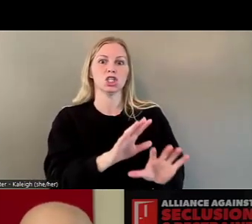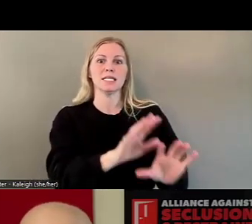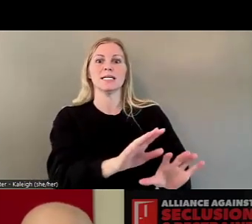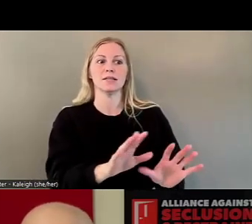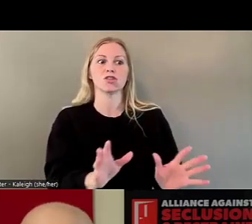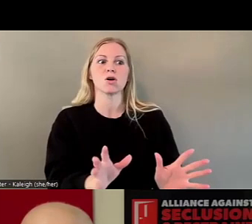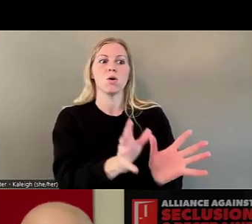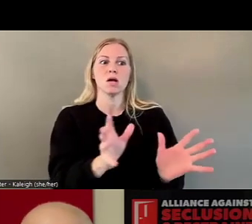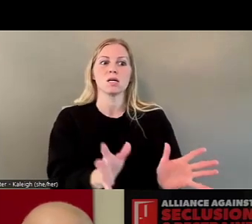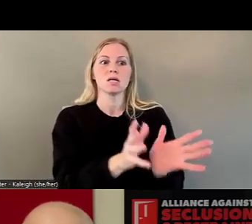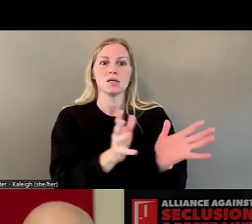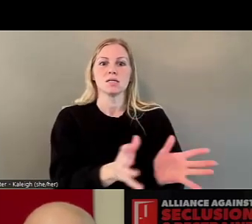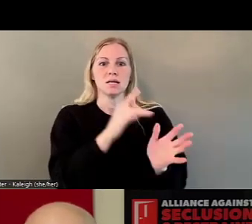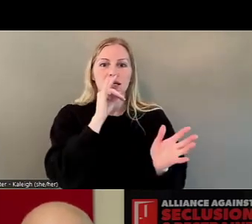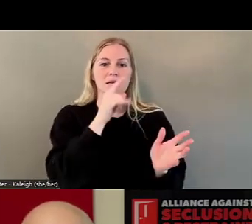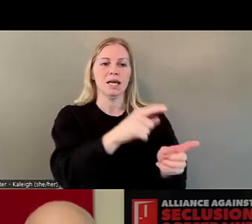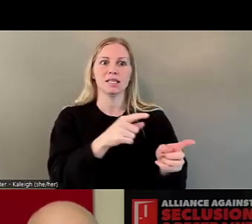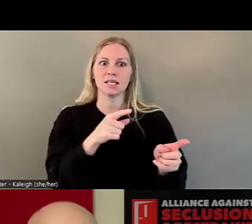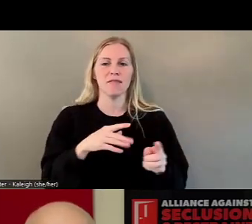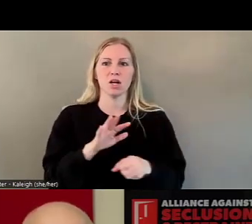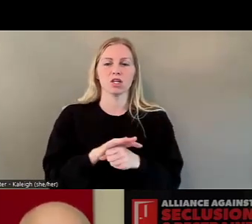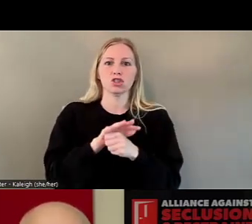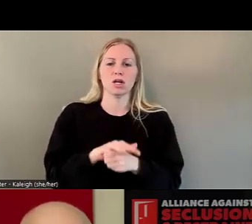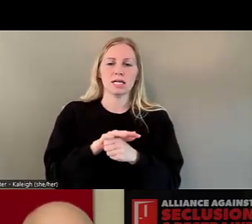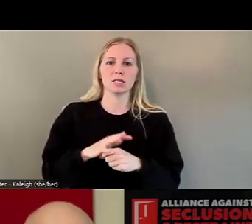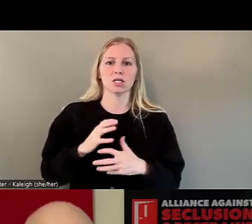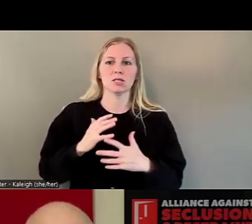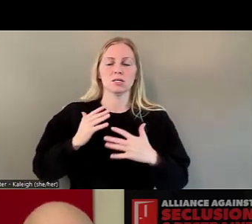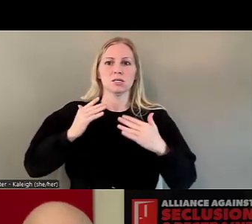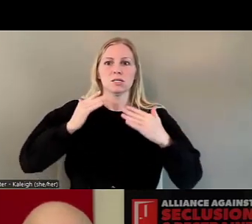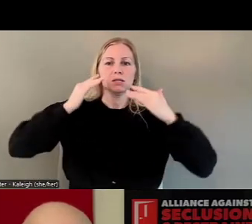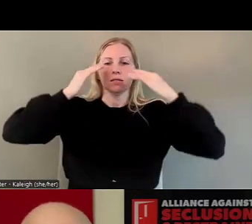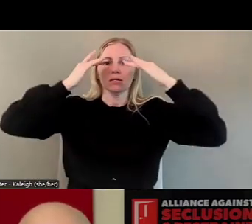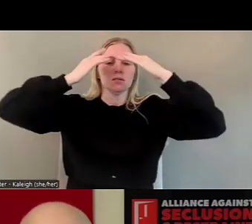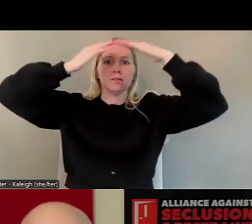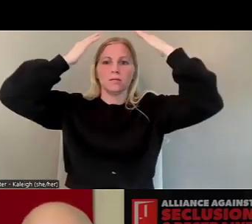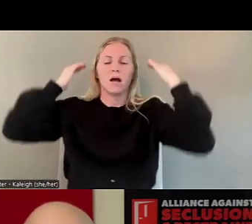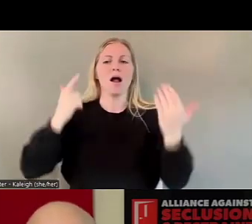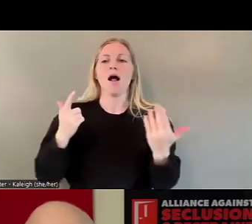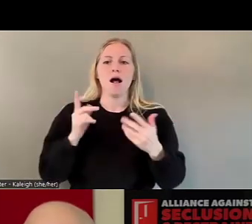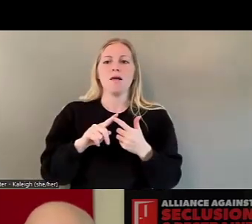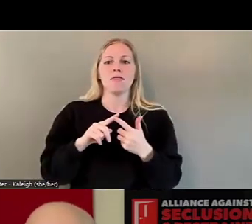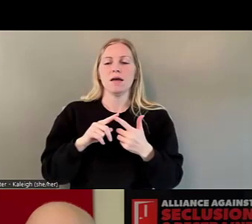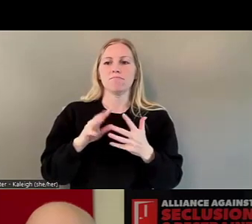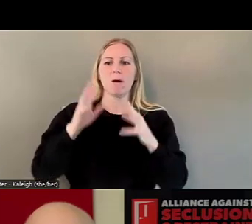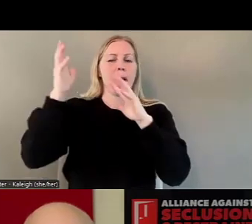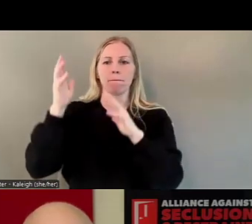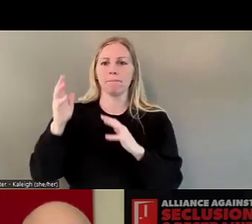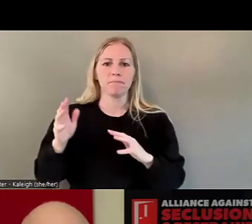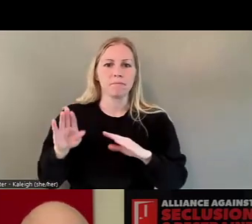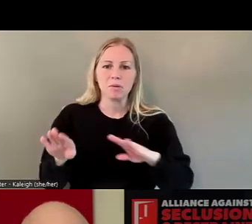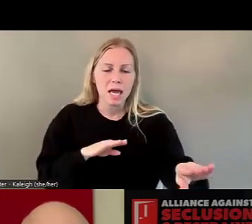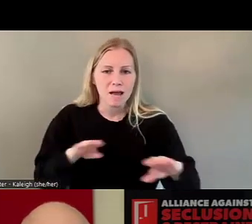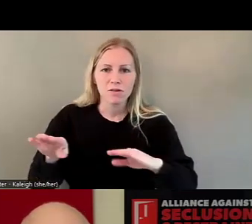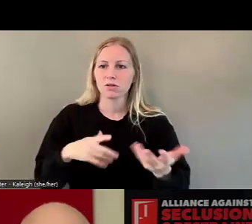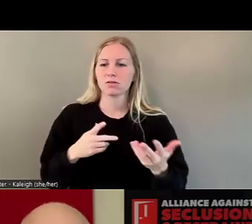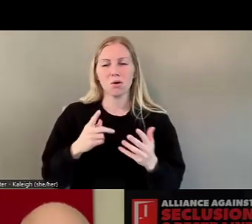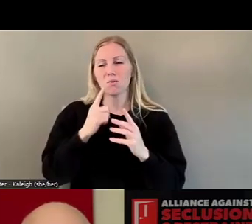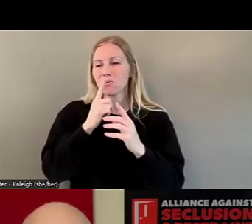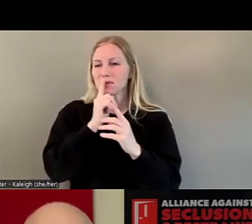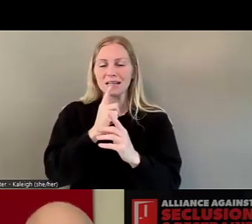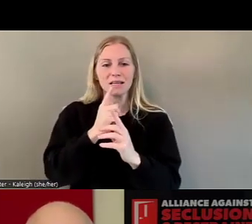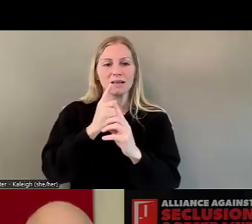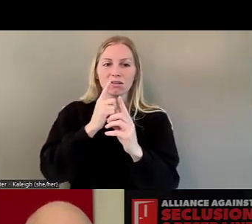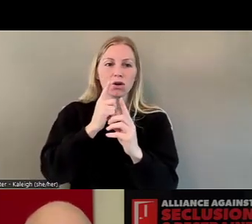then kids find themselves on the other side of a lot of punitive things. So ultimately, our goal should not be compliance. Our goal should be